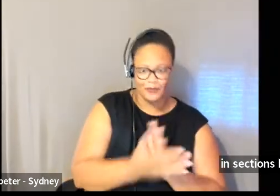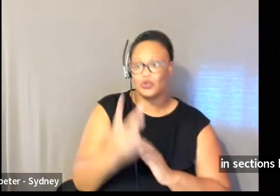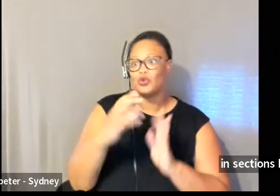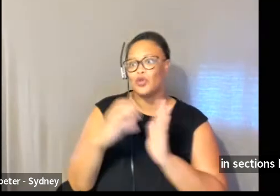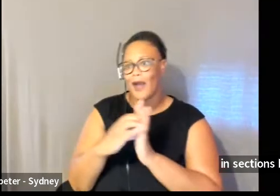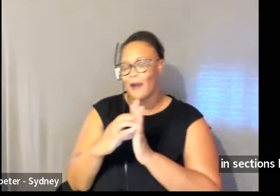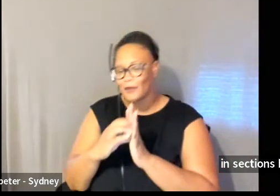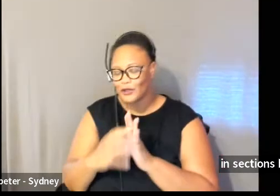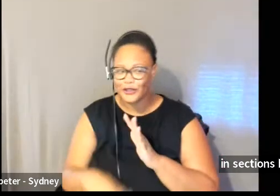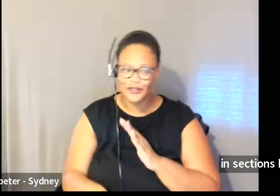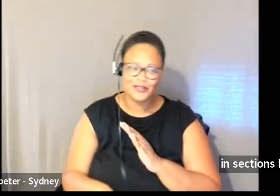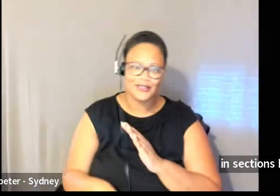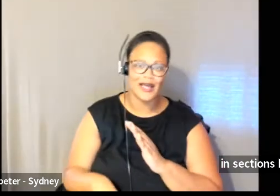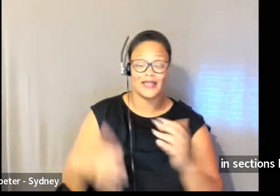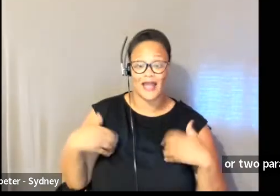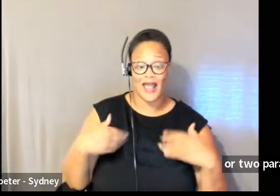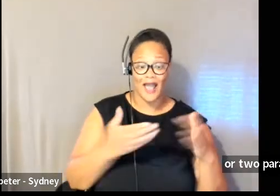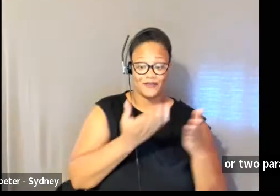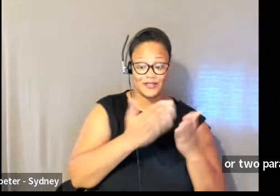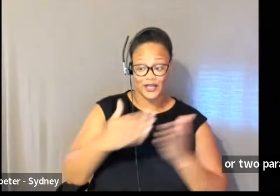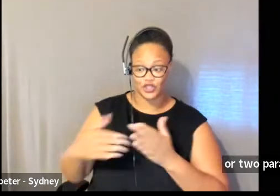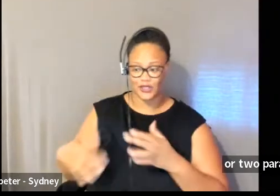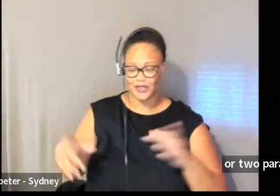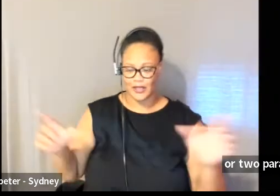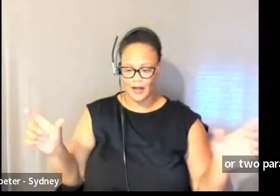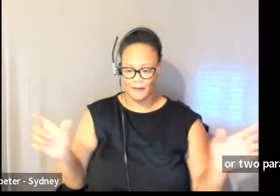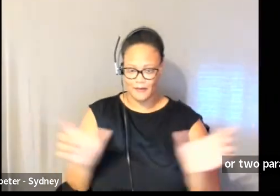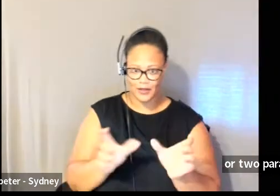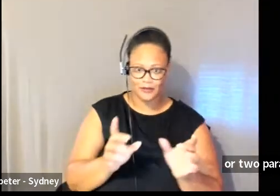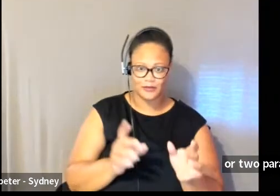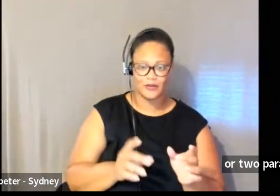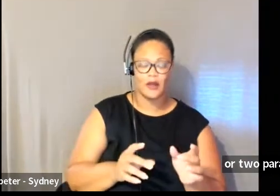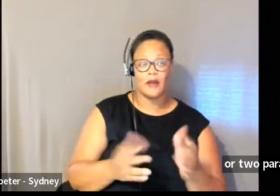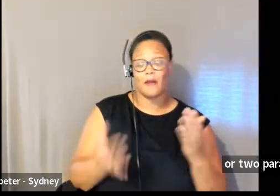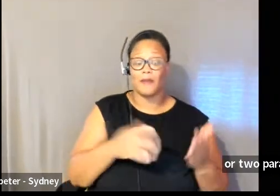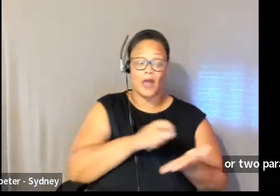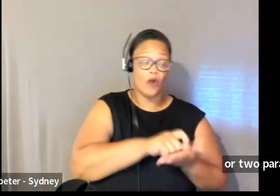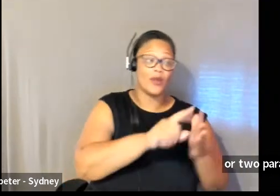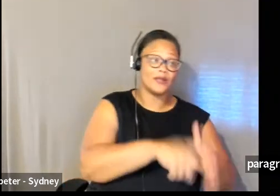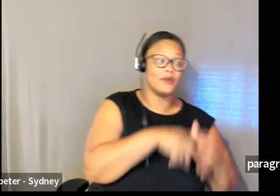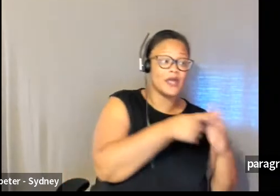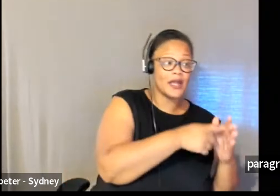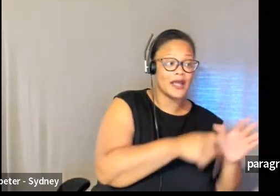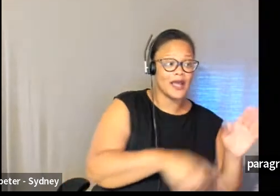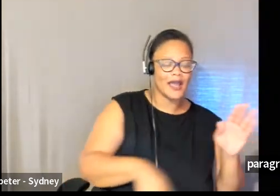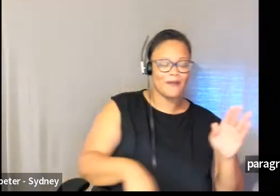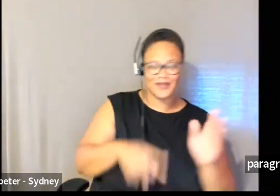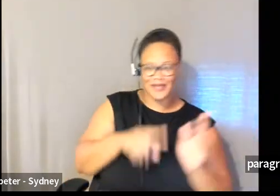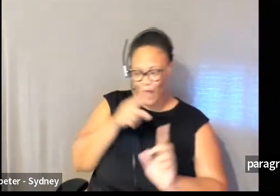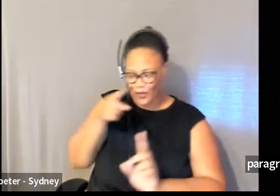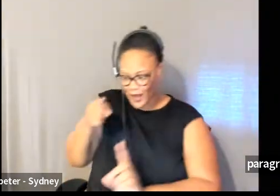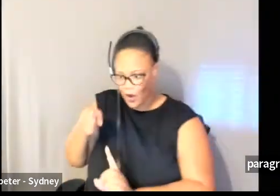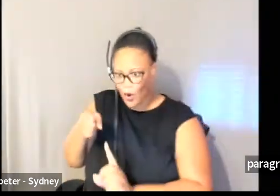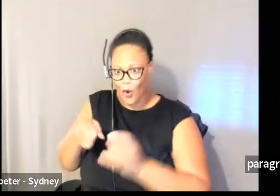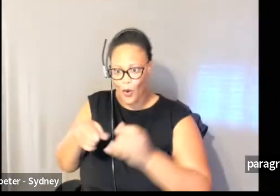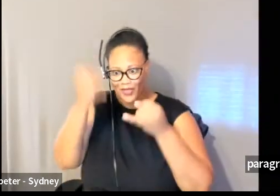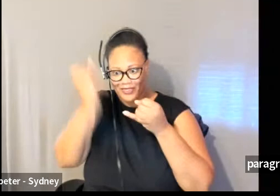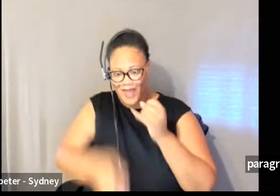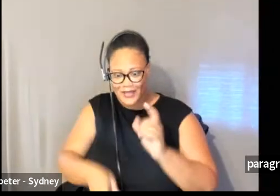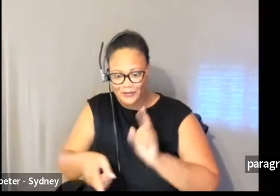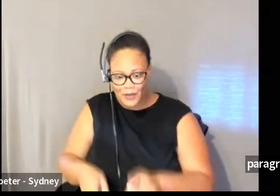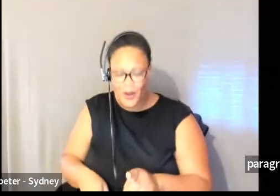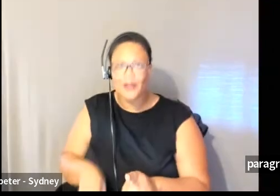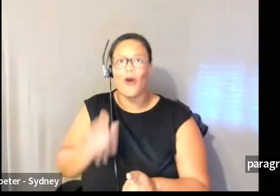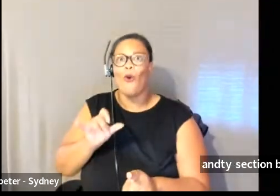And I have the sections, but I might write the beginning and then I'll flip over and I'll go, ooh, I'll look at number 10, bullet point 10. I'm going to write the whole ending